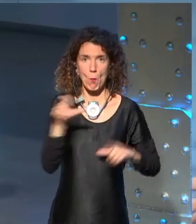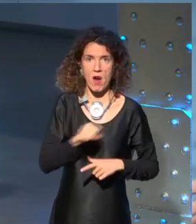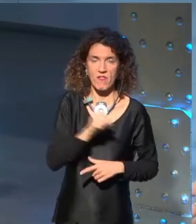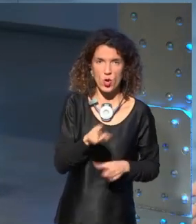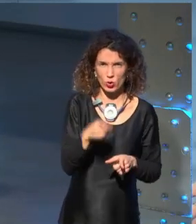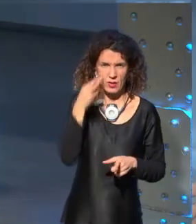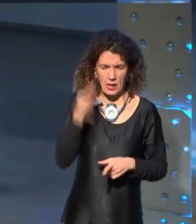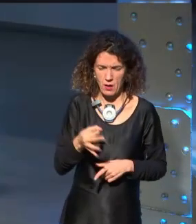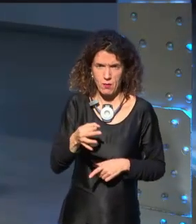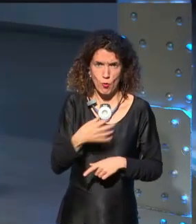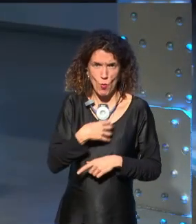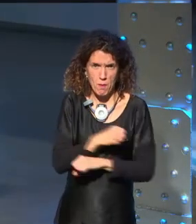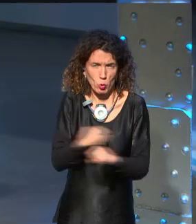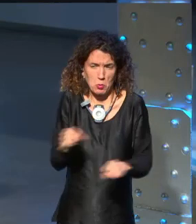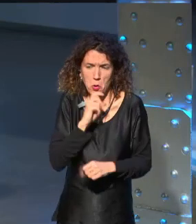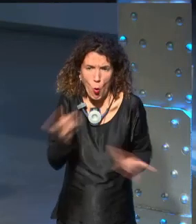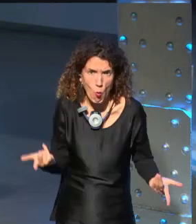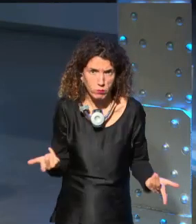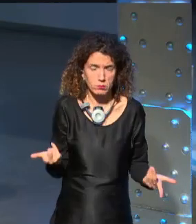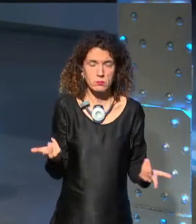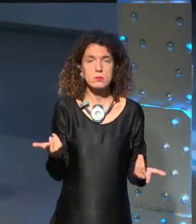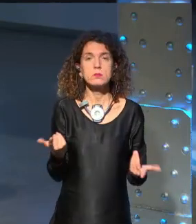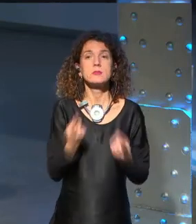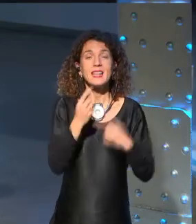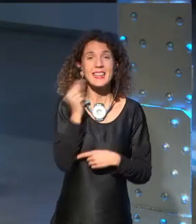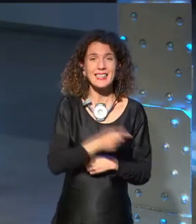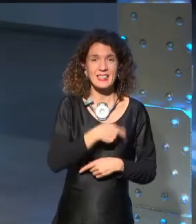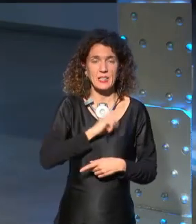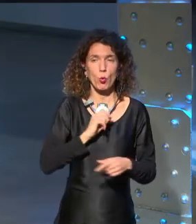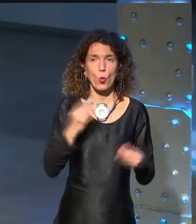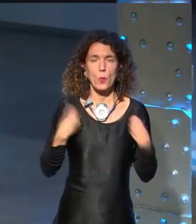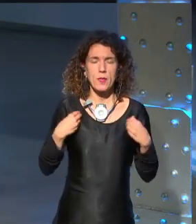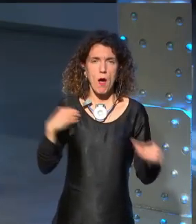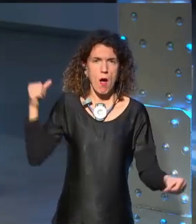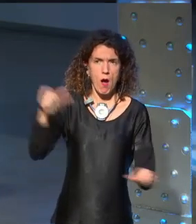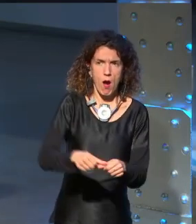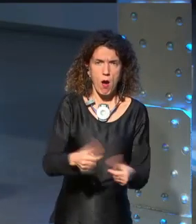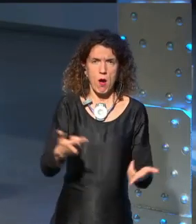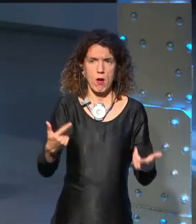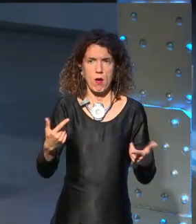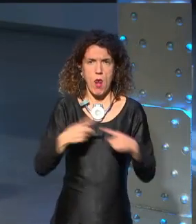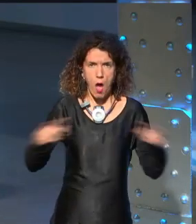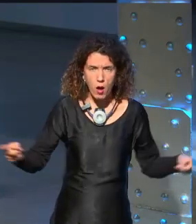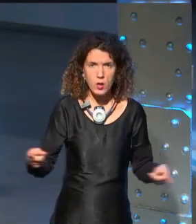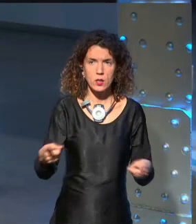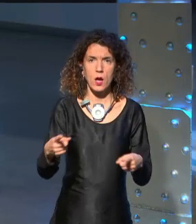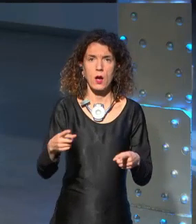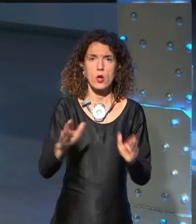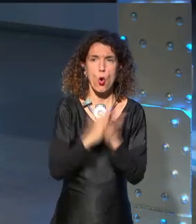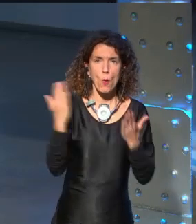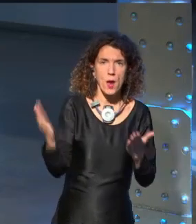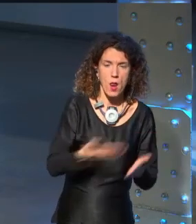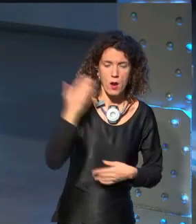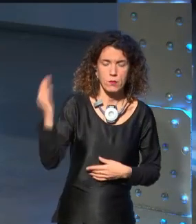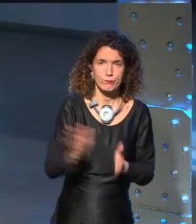Pero acostumbra a pasar. But it usually happens, especially when detectives have a long life and a long career